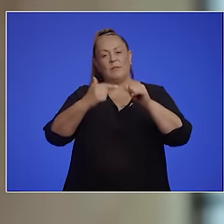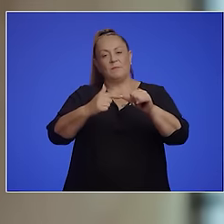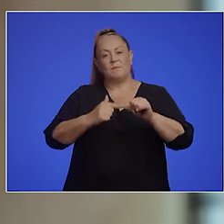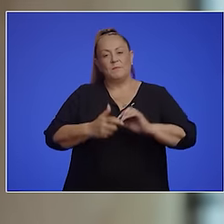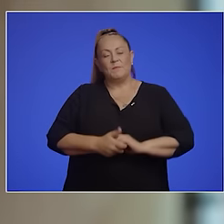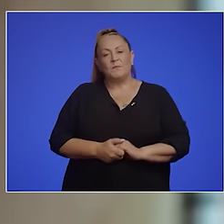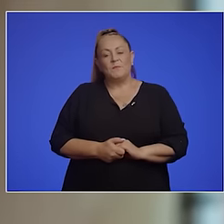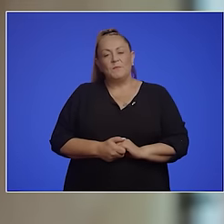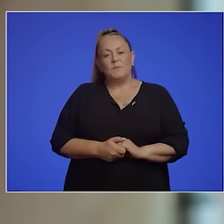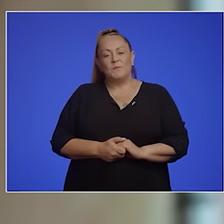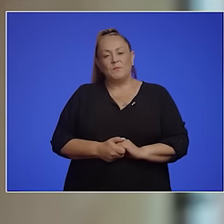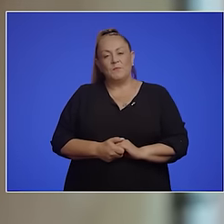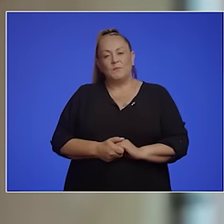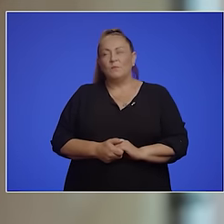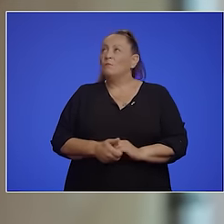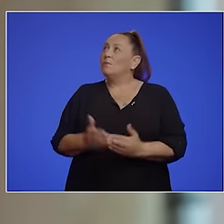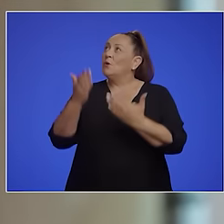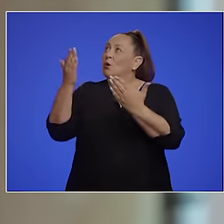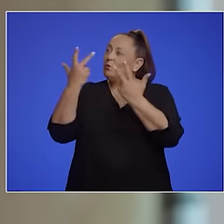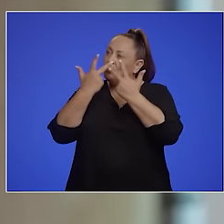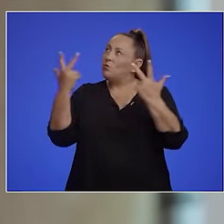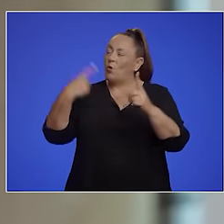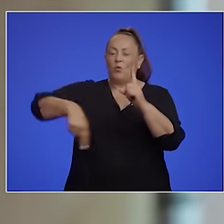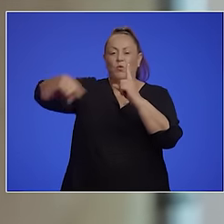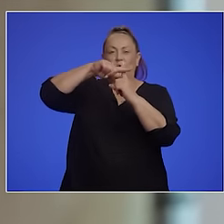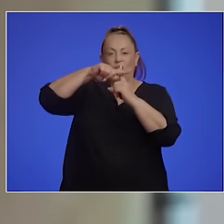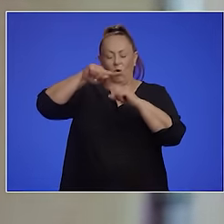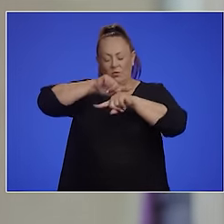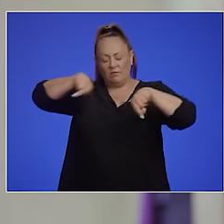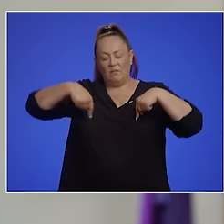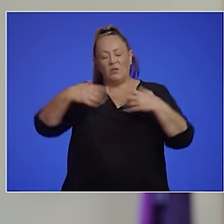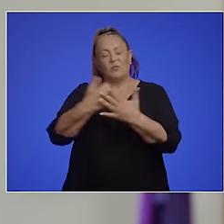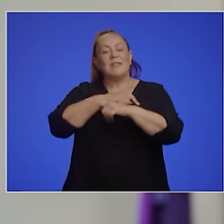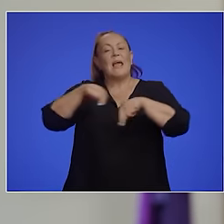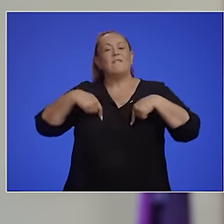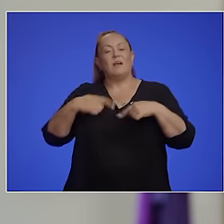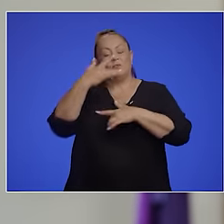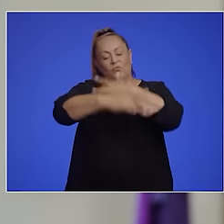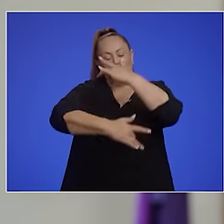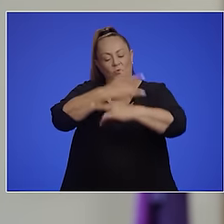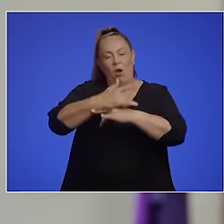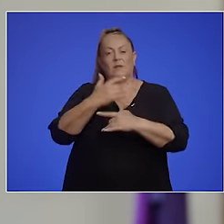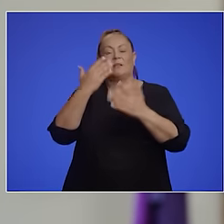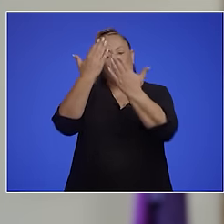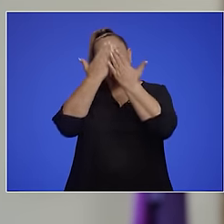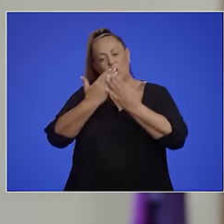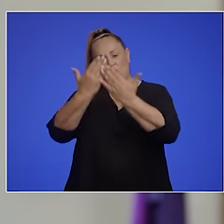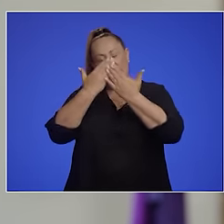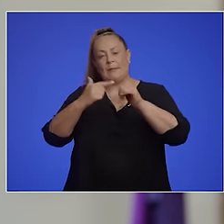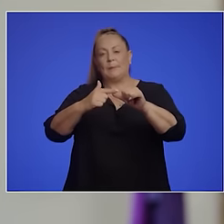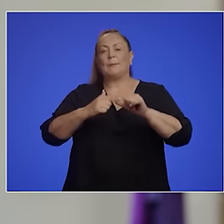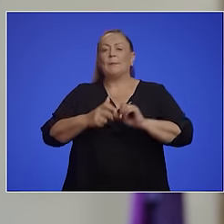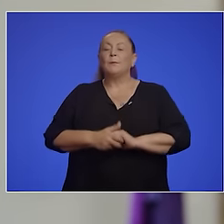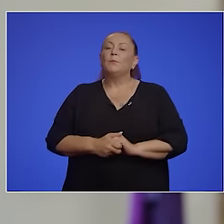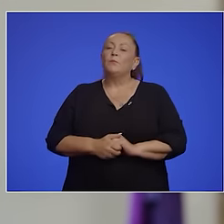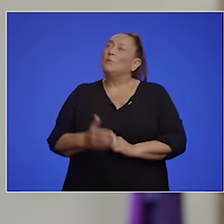to bear our suffering and sinfulness. Christ, have mercy. Christ, have mercy. You opened for Your people the way from death into